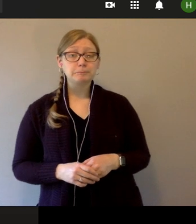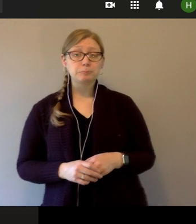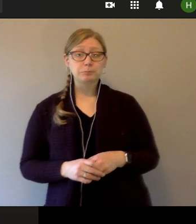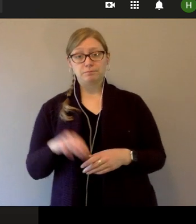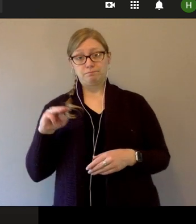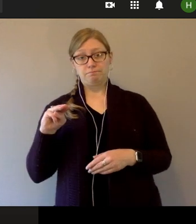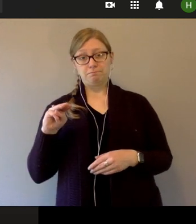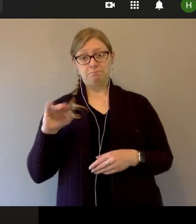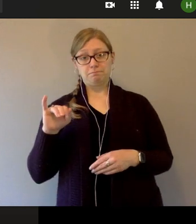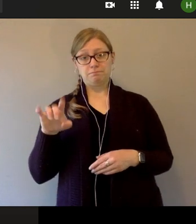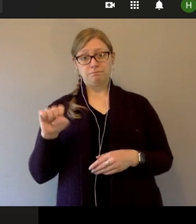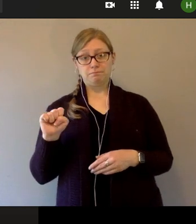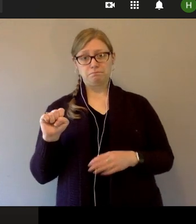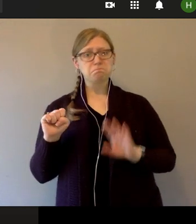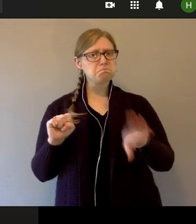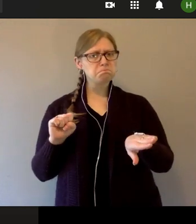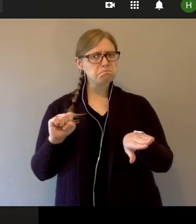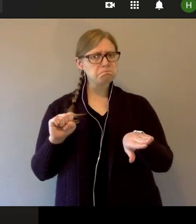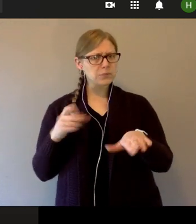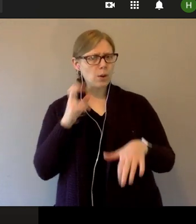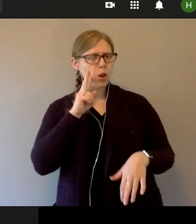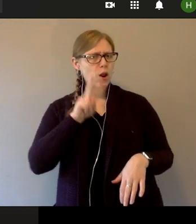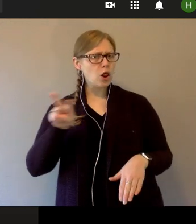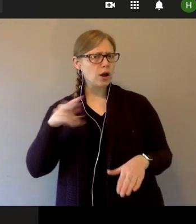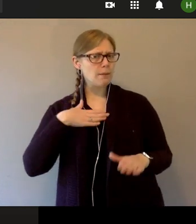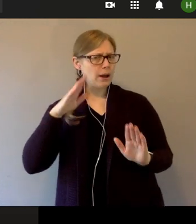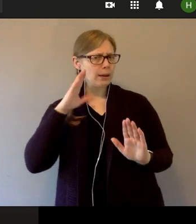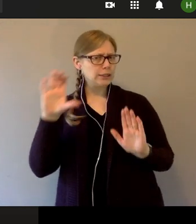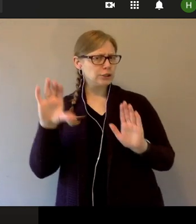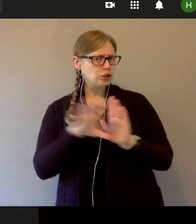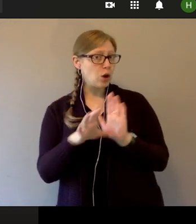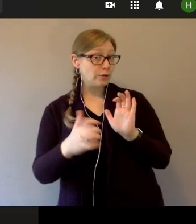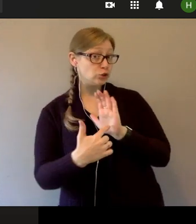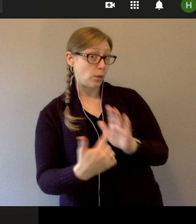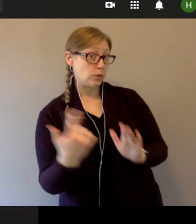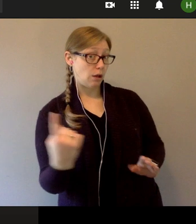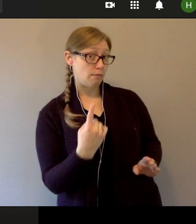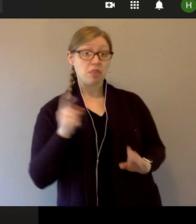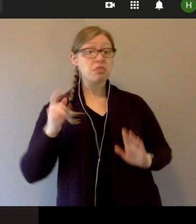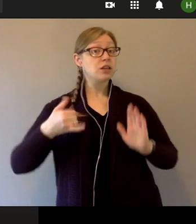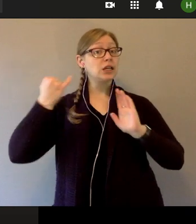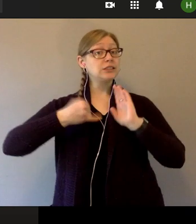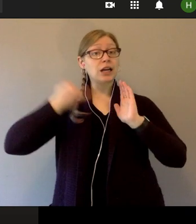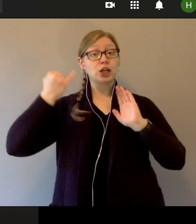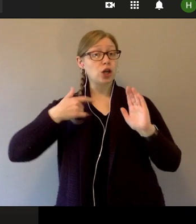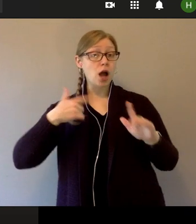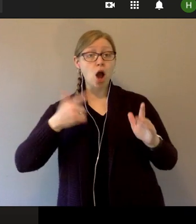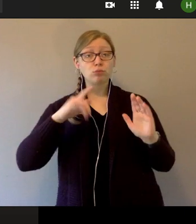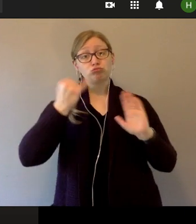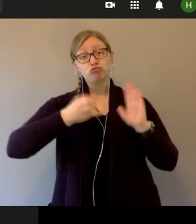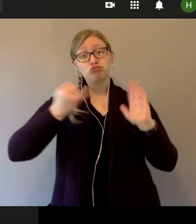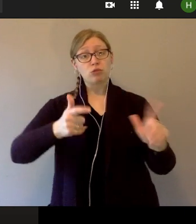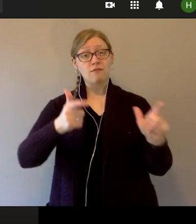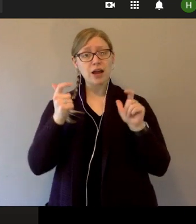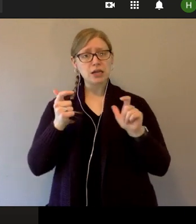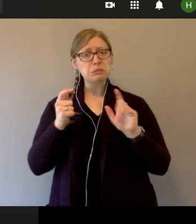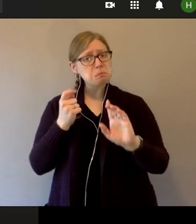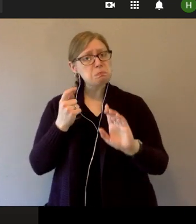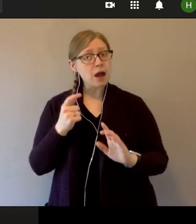miles. Now notice from my picture, I'm just going to point this out. This was just a sketch that I drew, and it helped me solve the